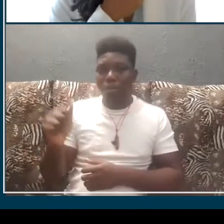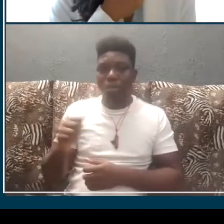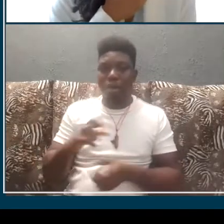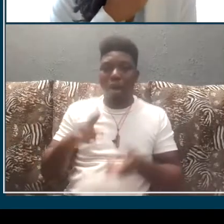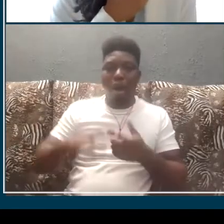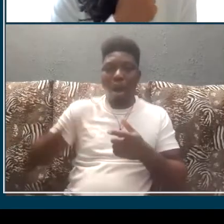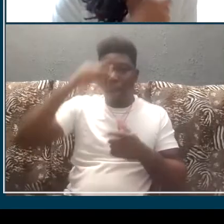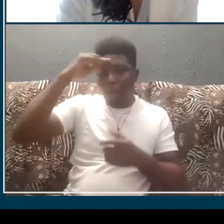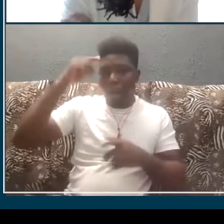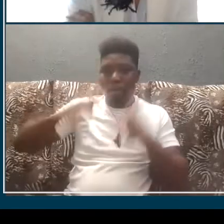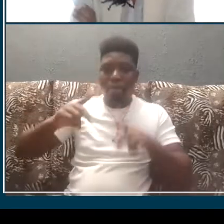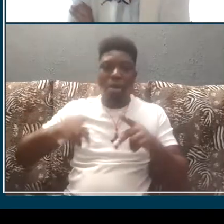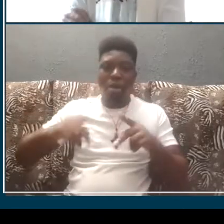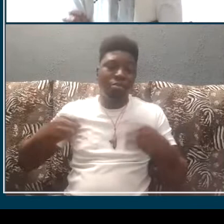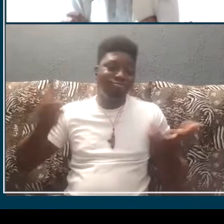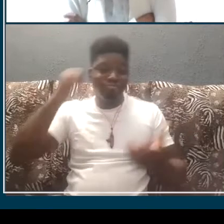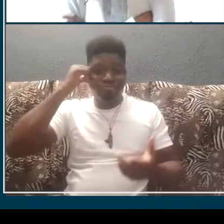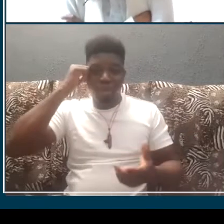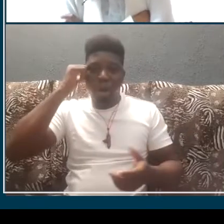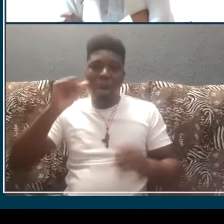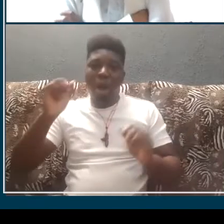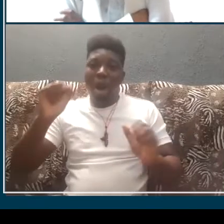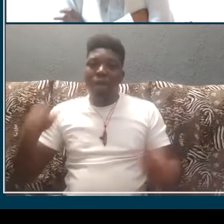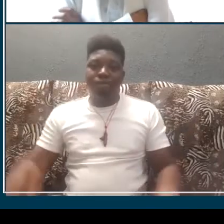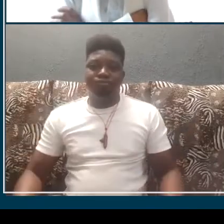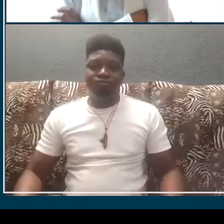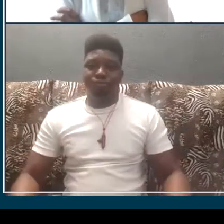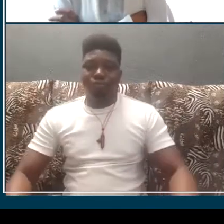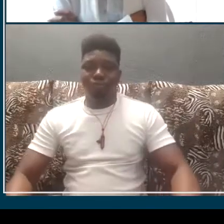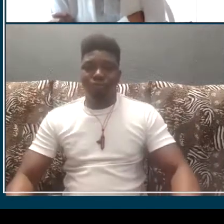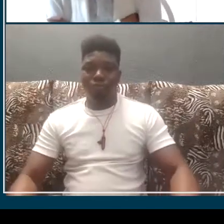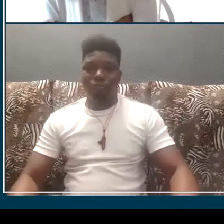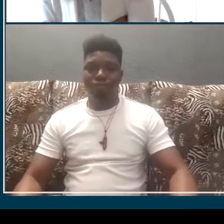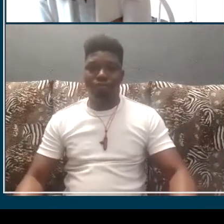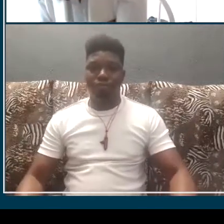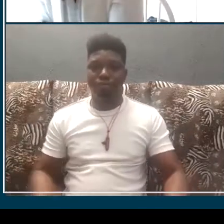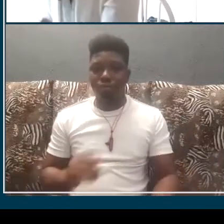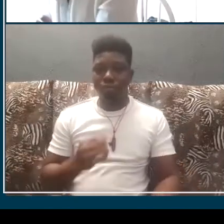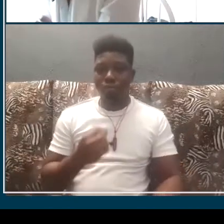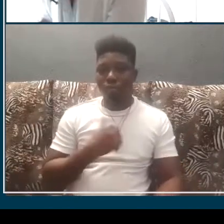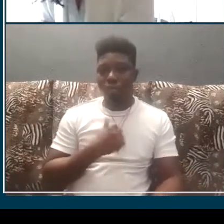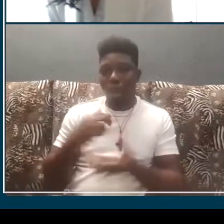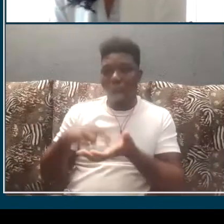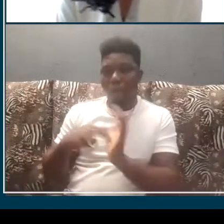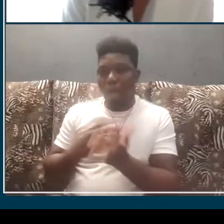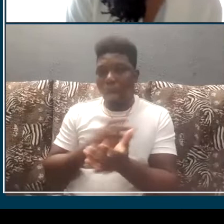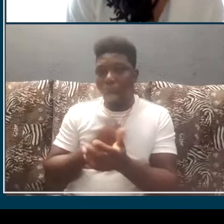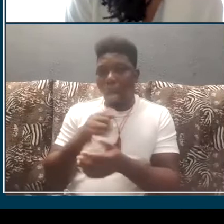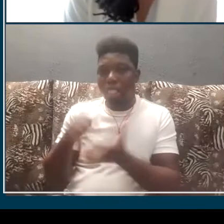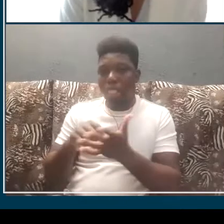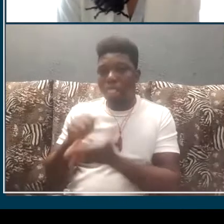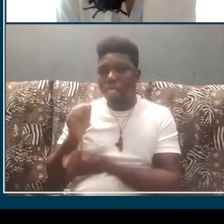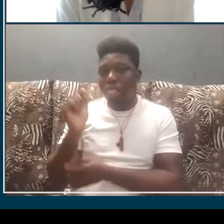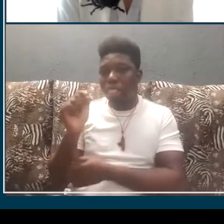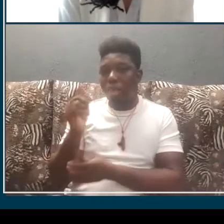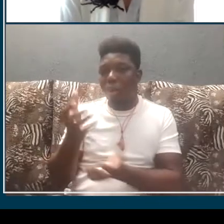Yes, yes, yes. I mean, and this is exactly what we want to explore today,